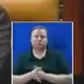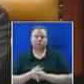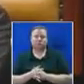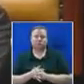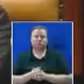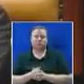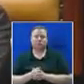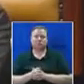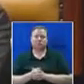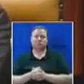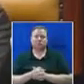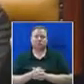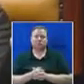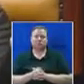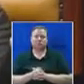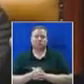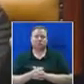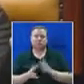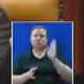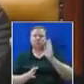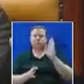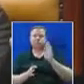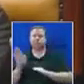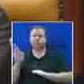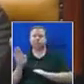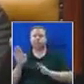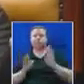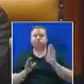Honorable Malima. House Chair, on a point of order.